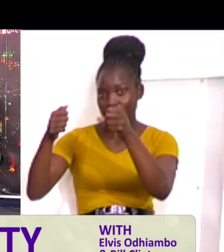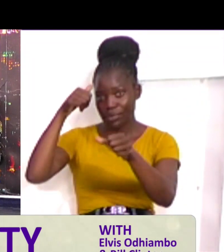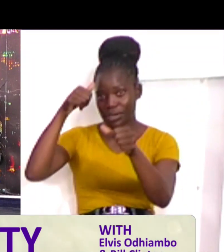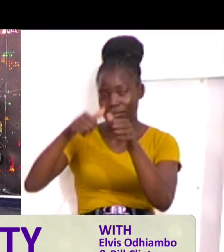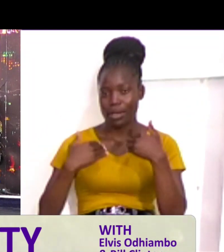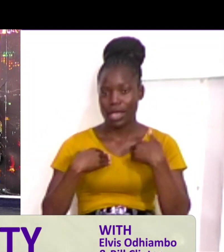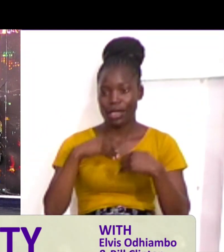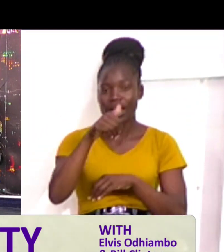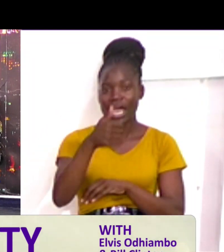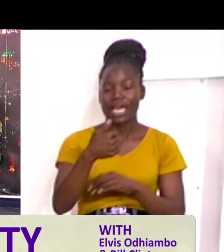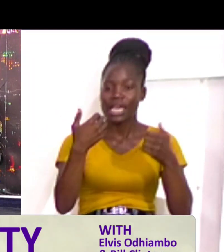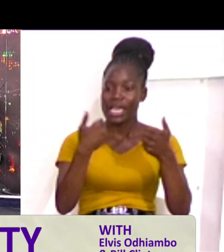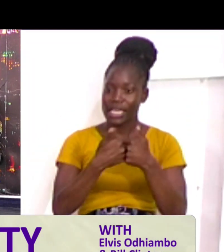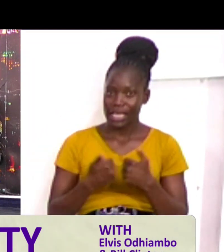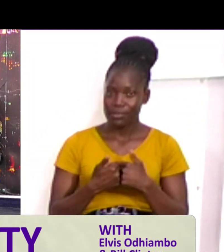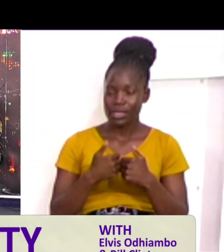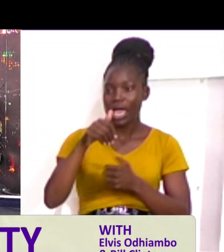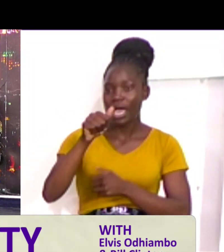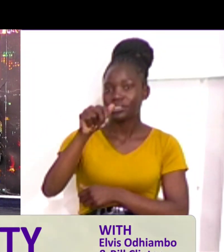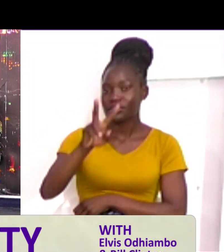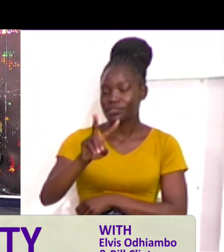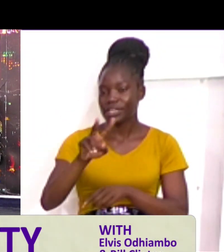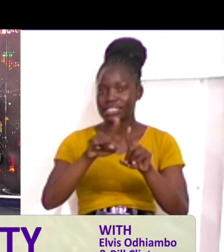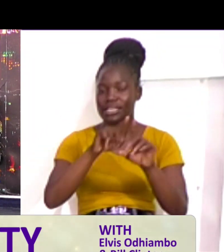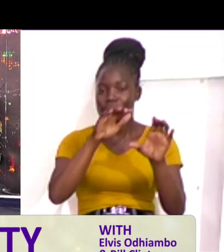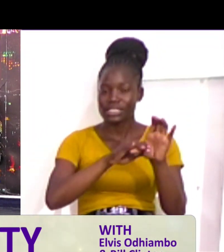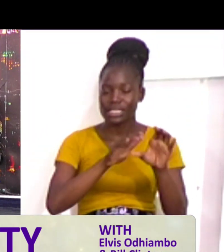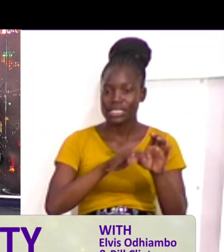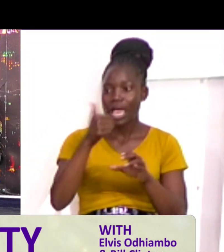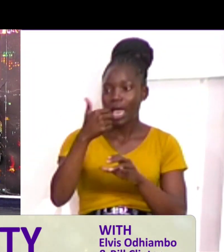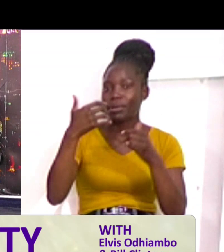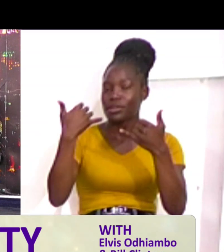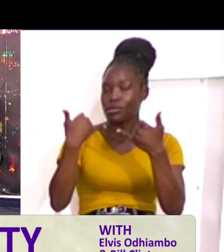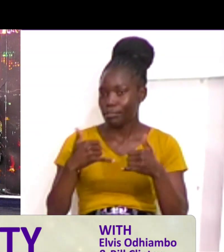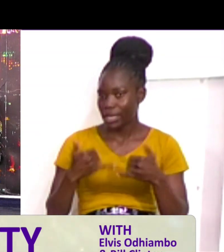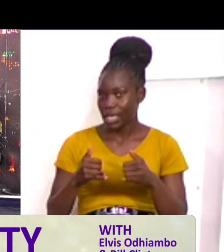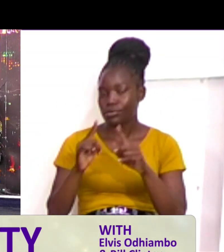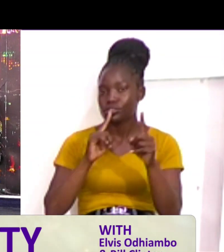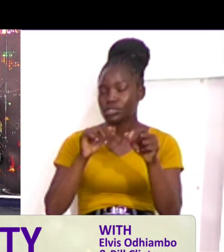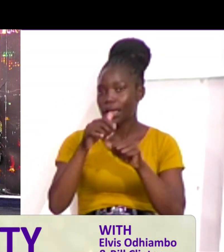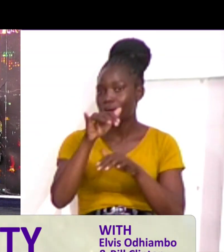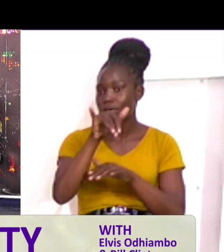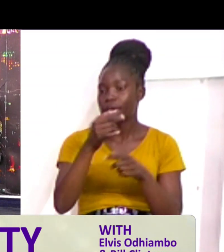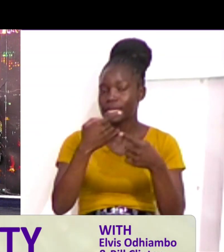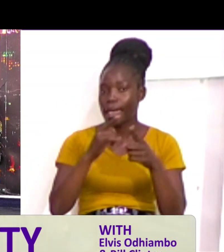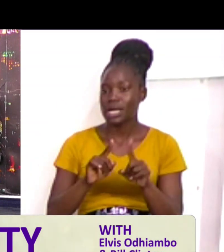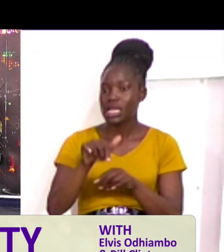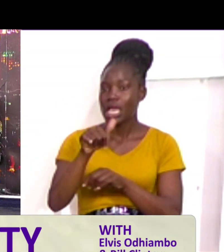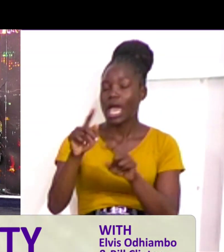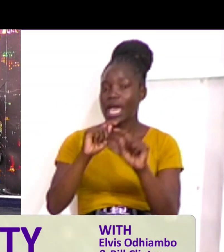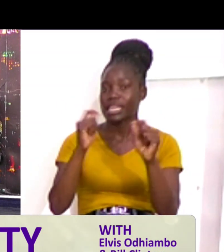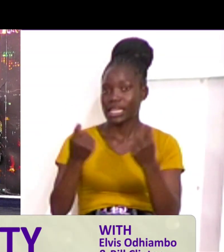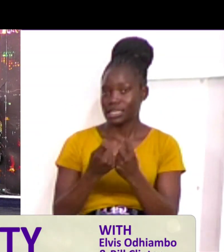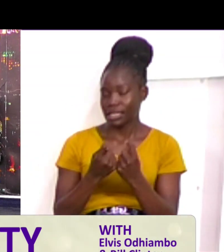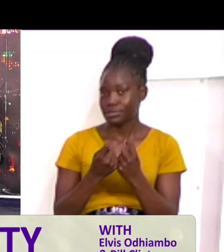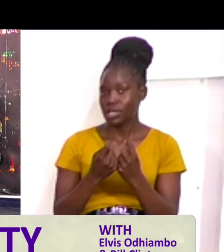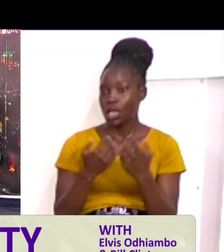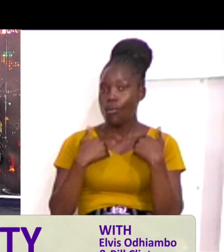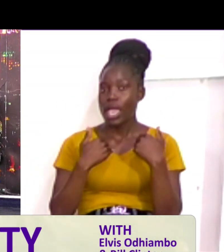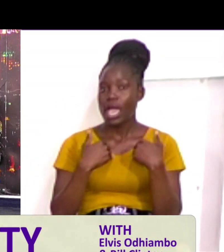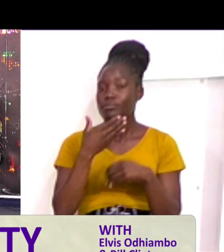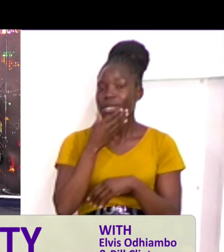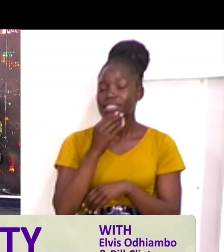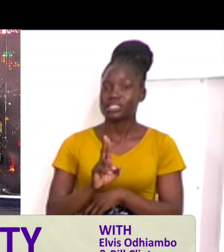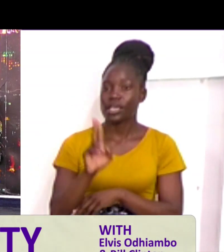games, Aston Villa, and Chelsea are still replaying their game. We're going to talk about that in a bit. But then again, other teams are still in the thick of it. We have